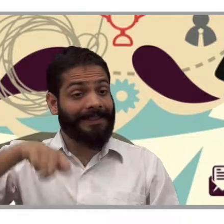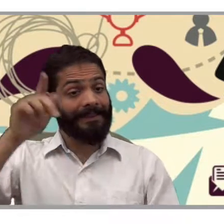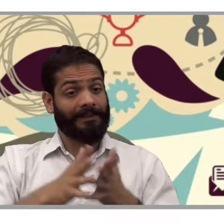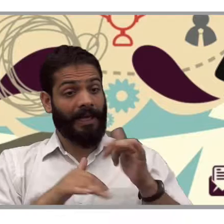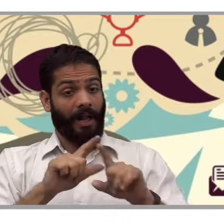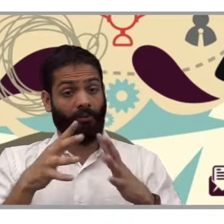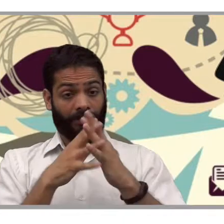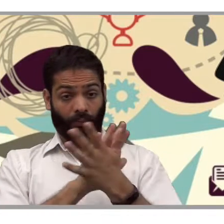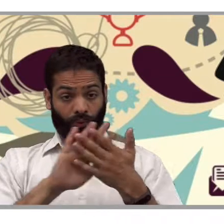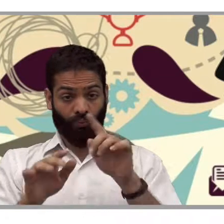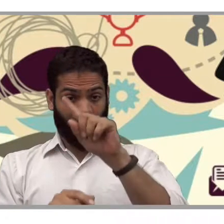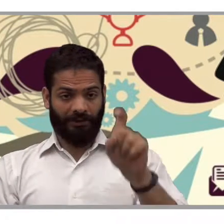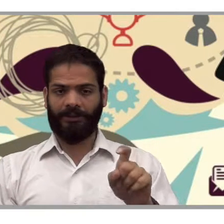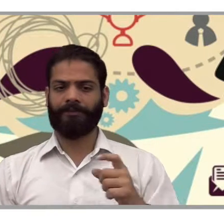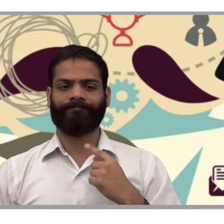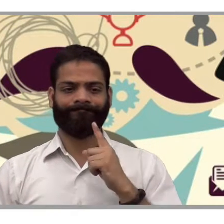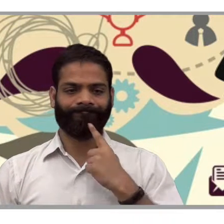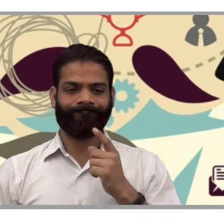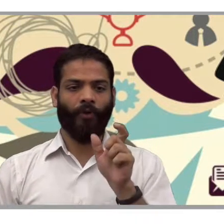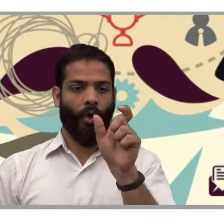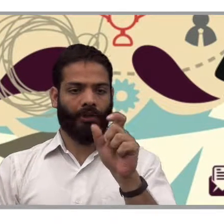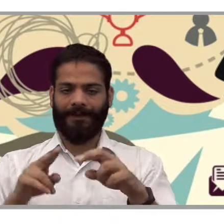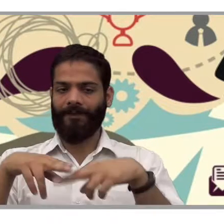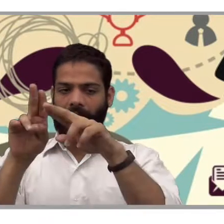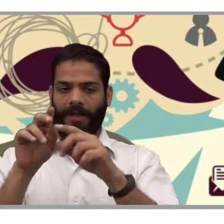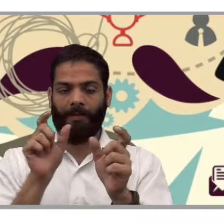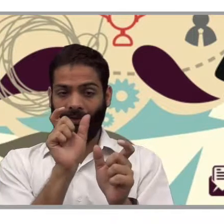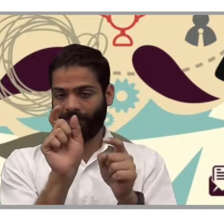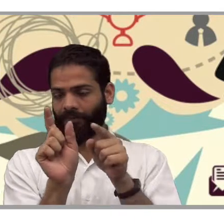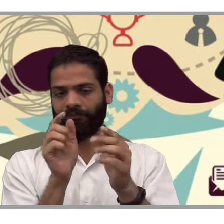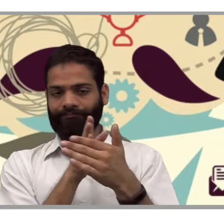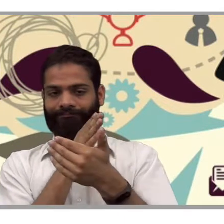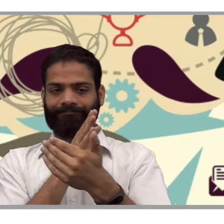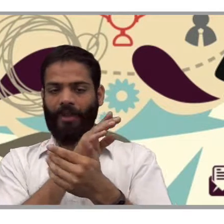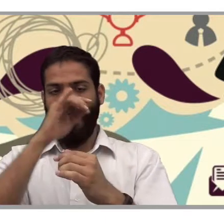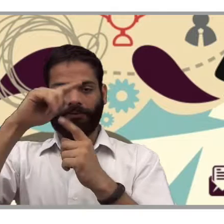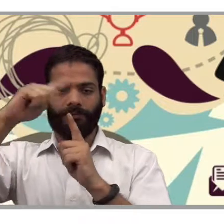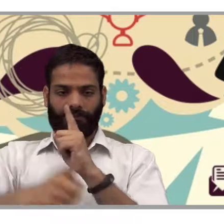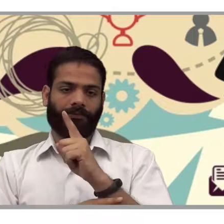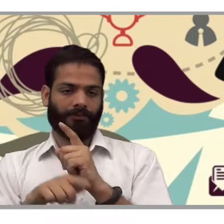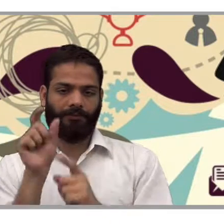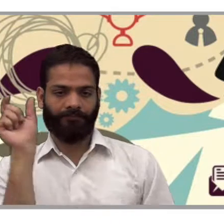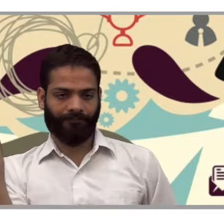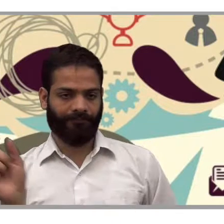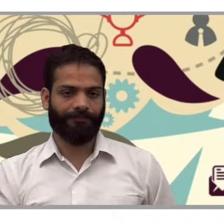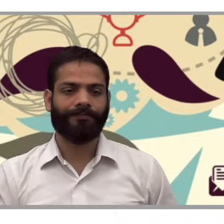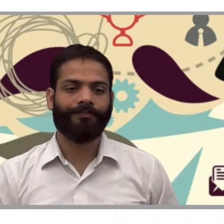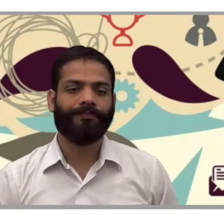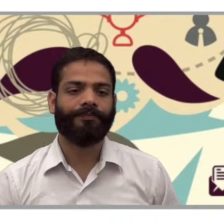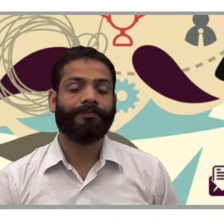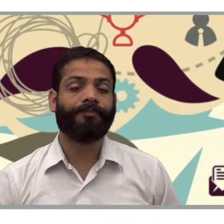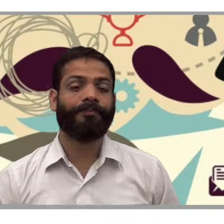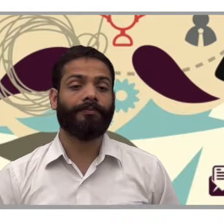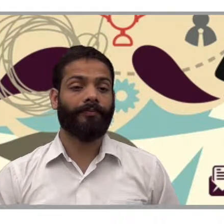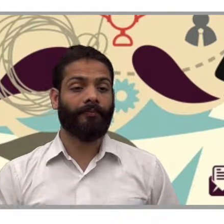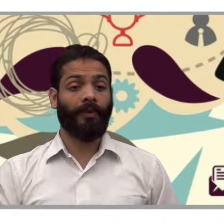articulation as well as in the expression. The rhetorical question is the same as the WH